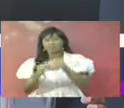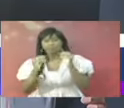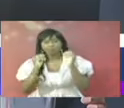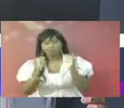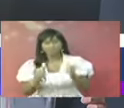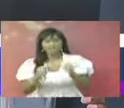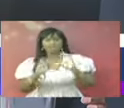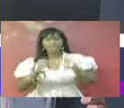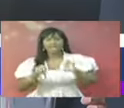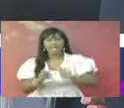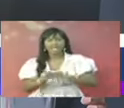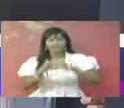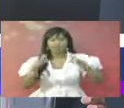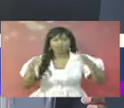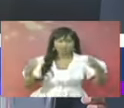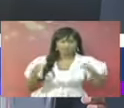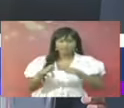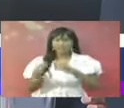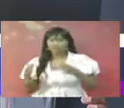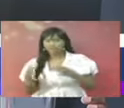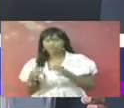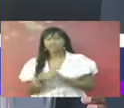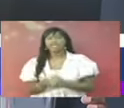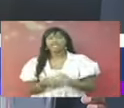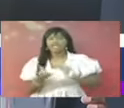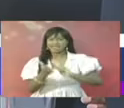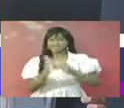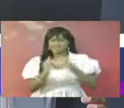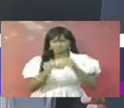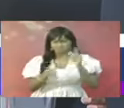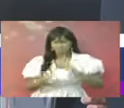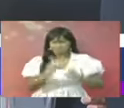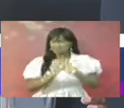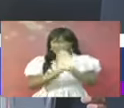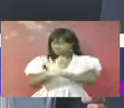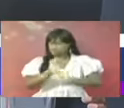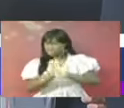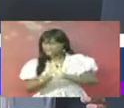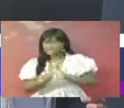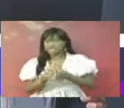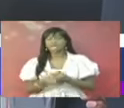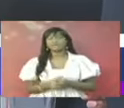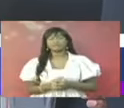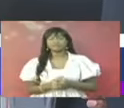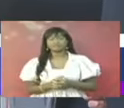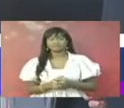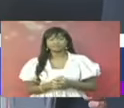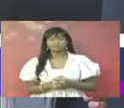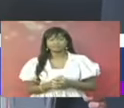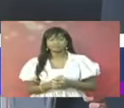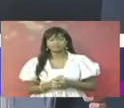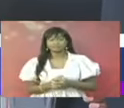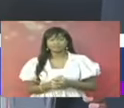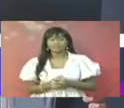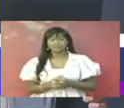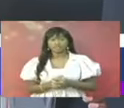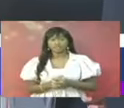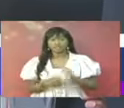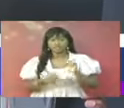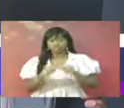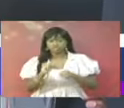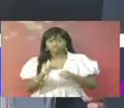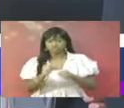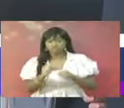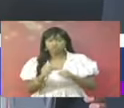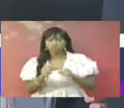we increase the proportion of vaccinated individuals in the population, the slower that potential increase may be, the lower